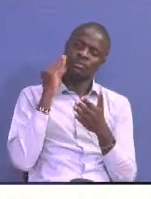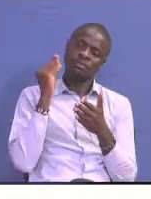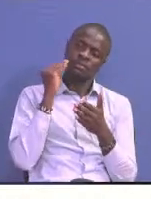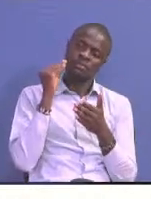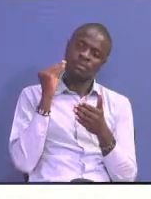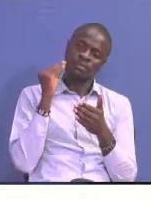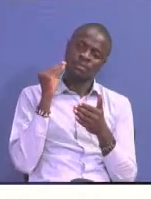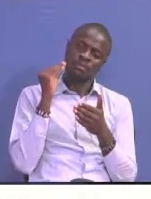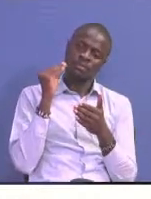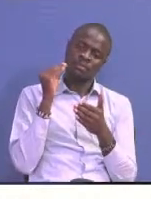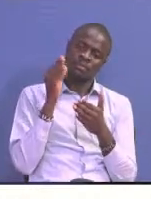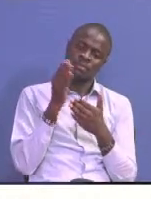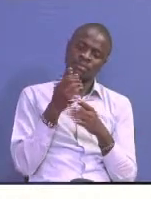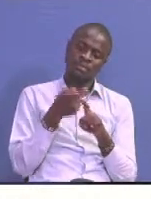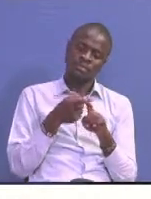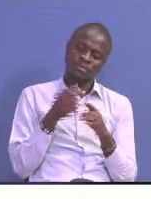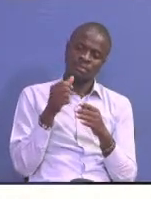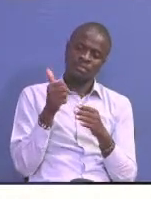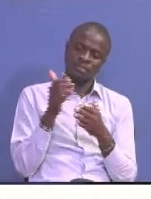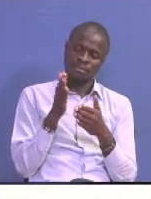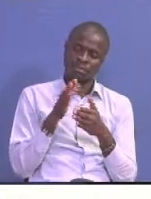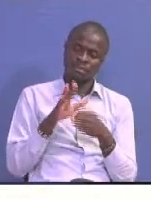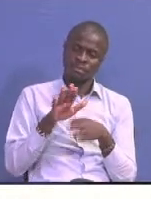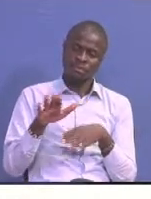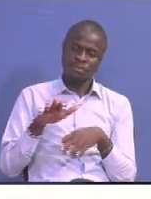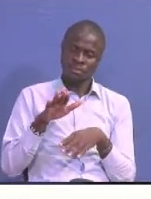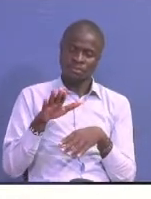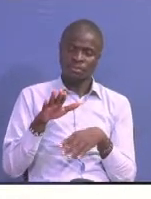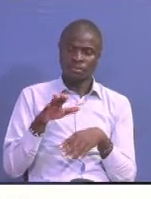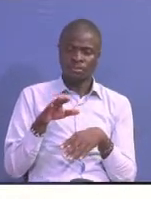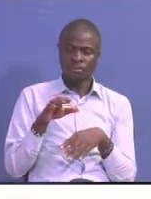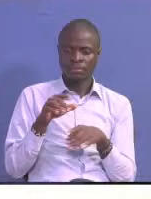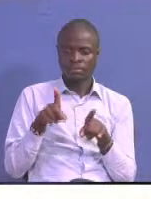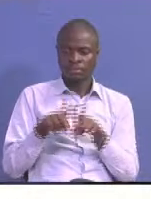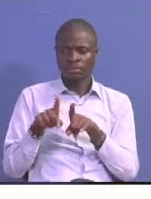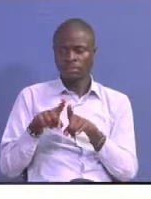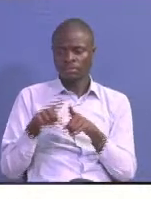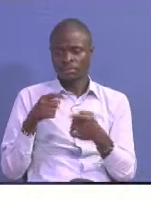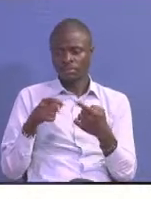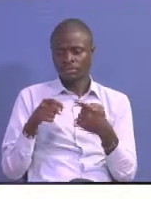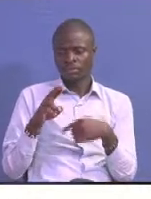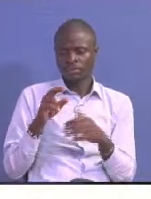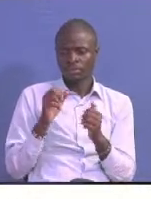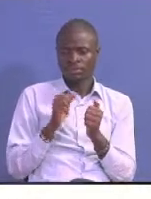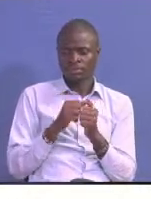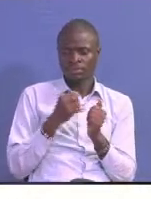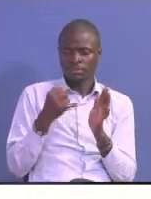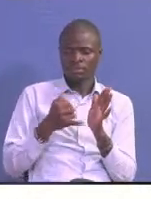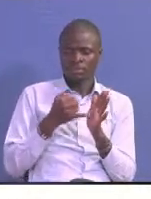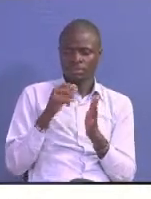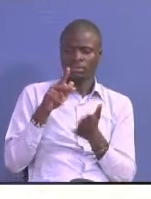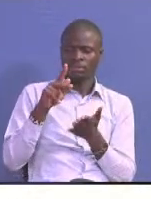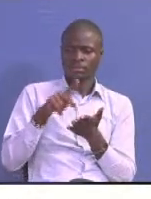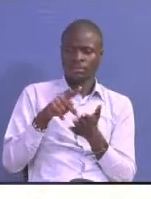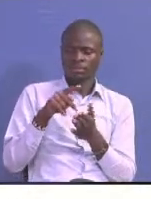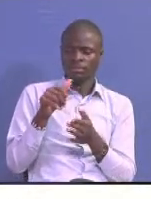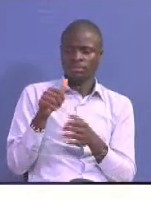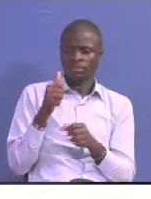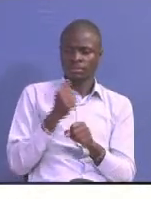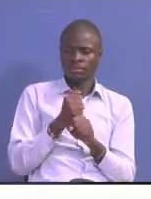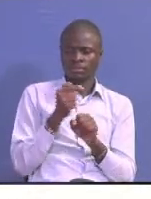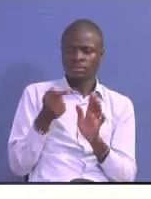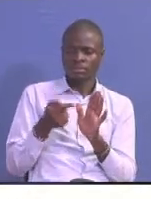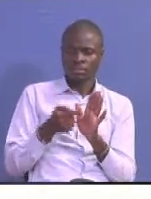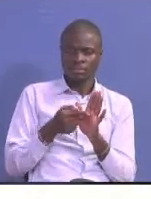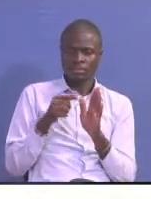us have from elsewhere where we did our studies, we also came up across industrial parks. Where do they sit